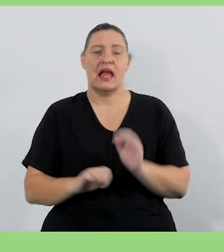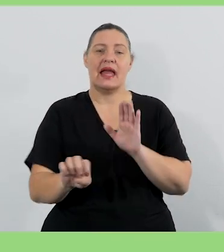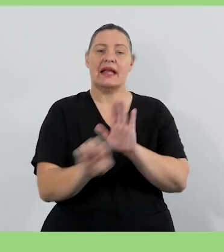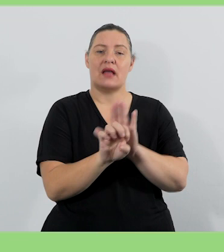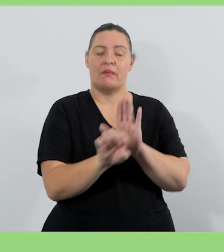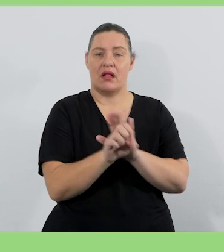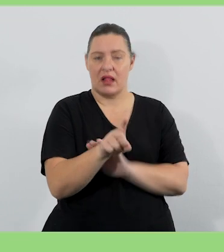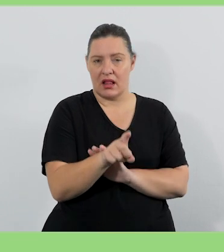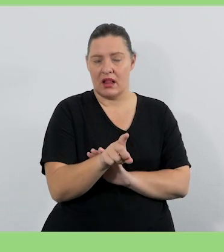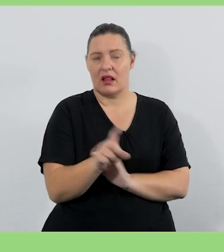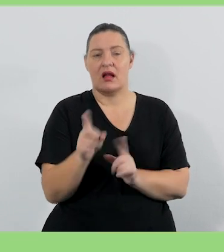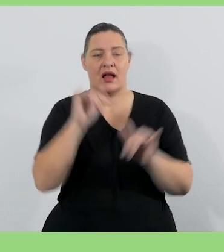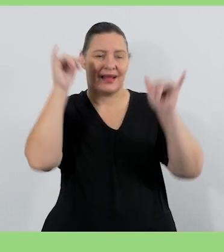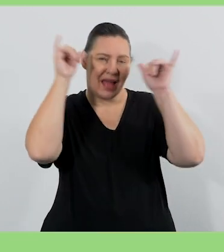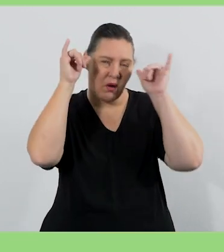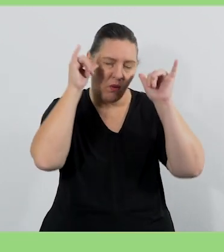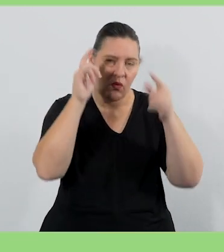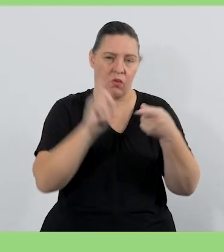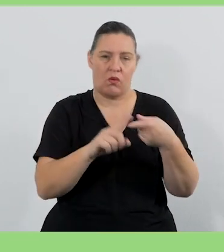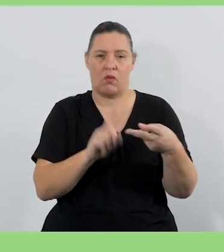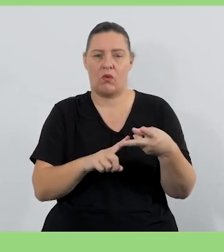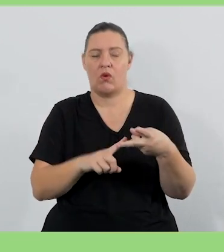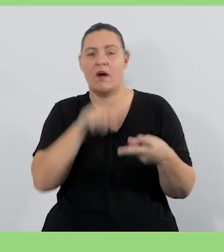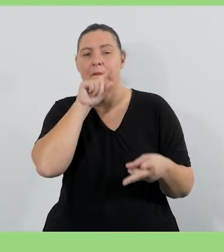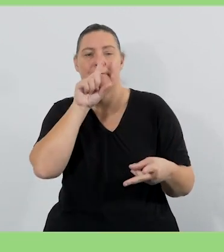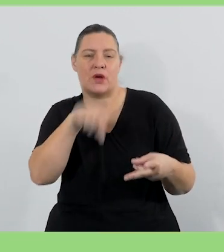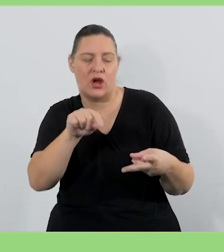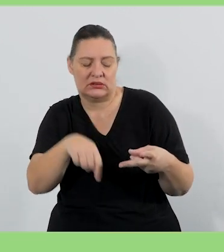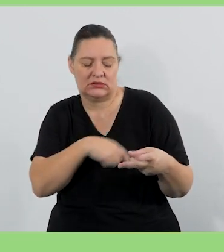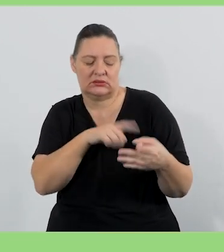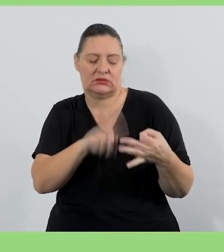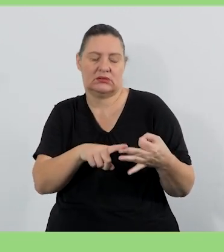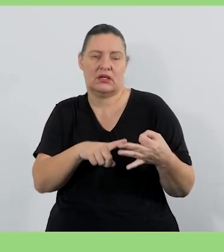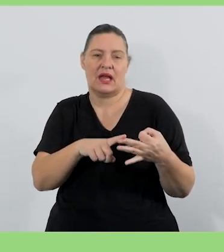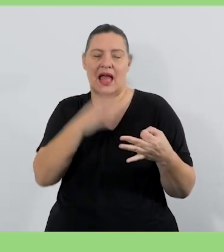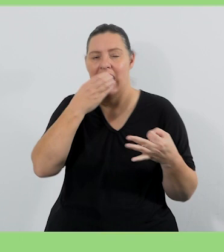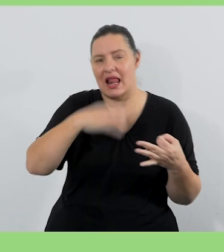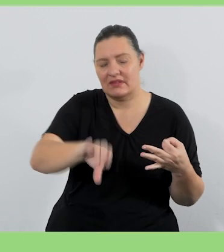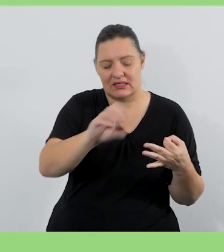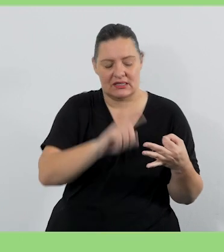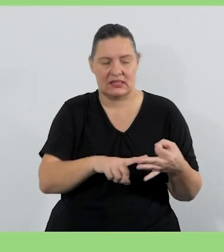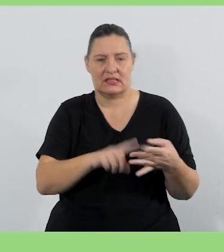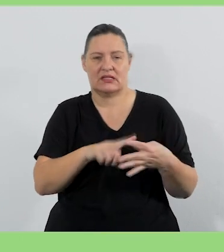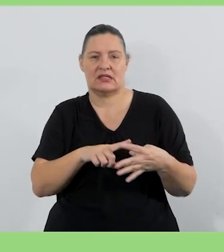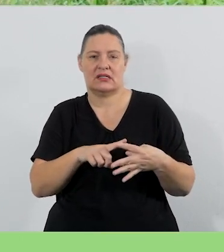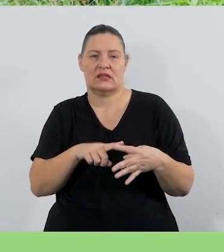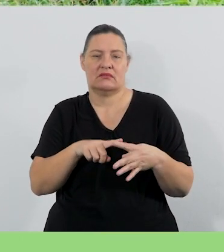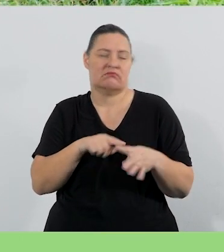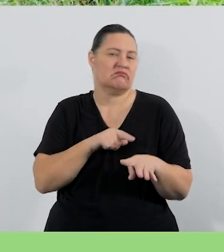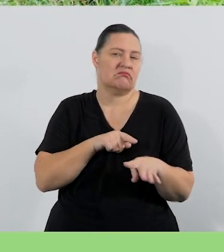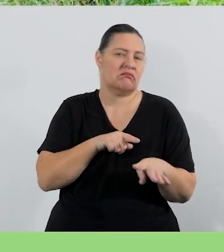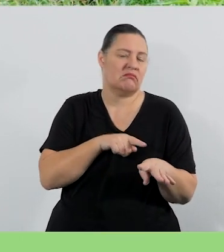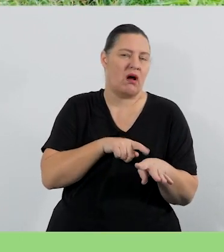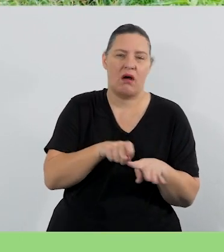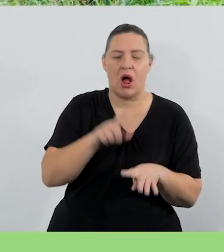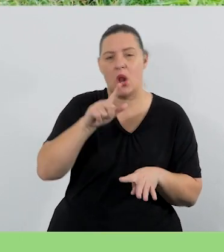Examples of herbivores are cows, sparrows, elephants, locusts, and more. So